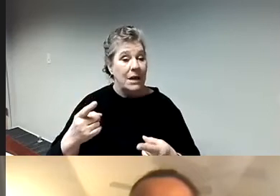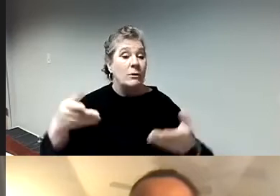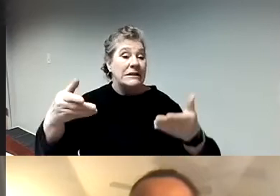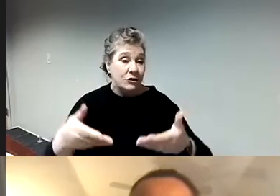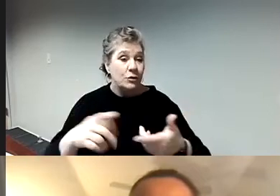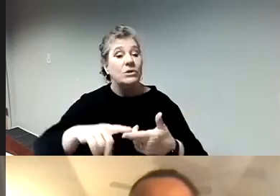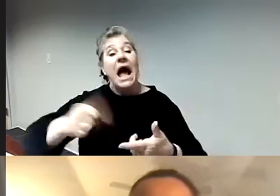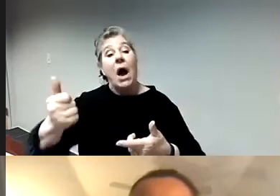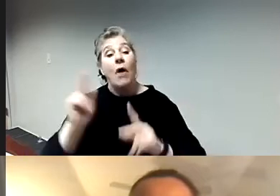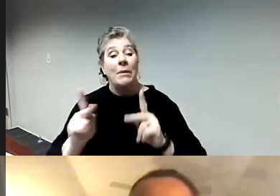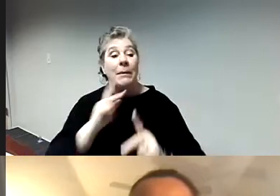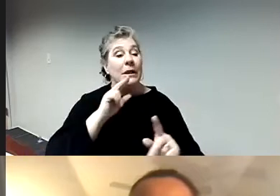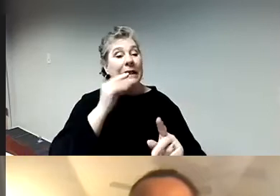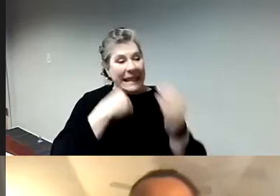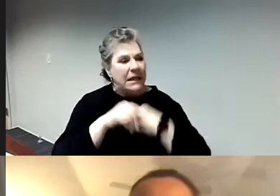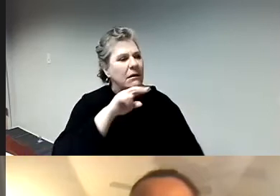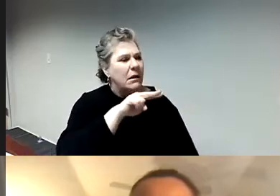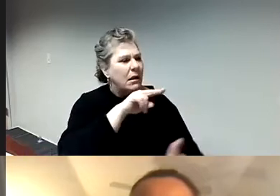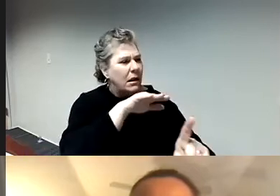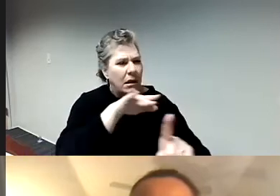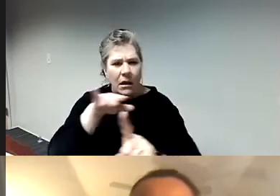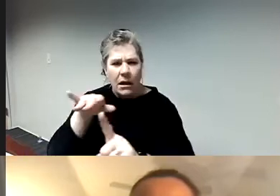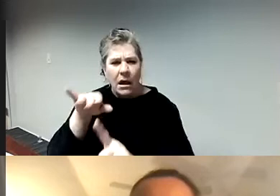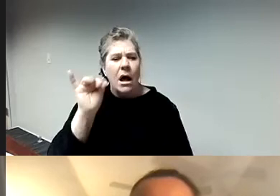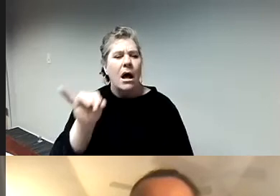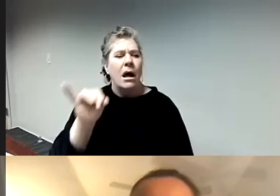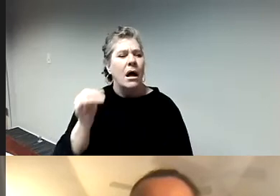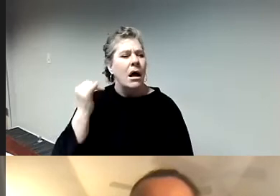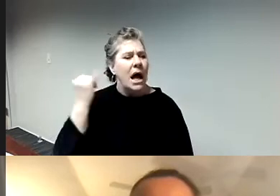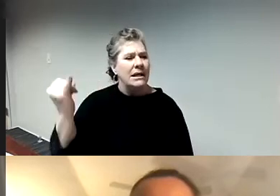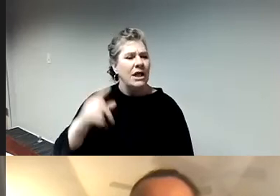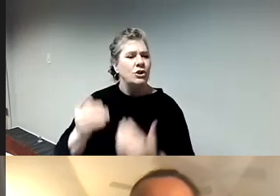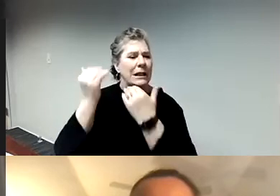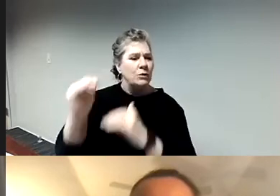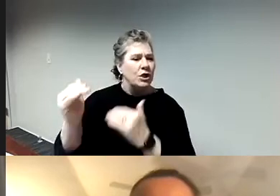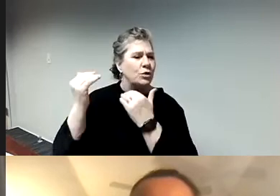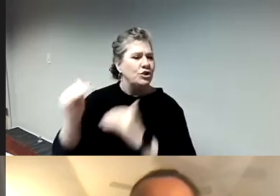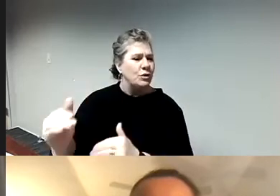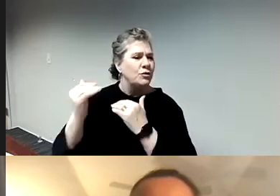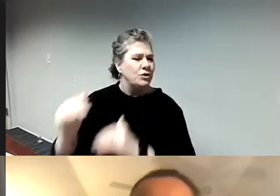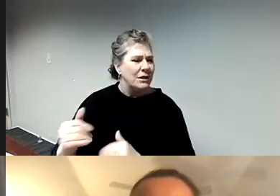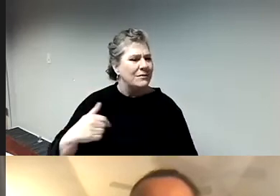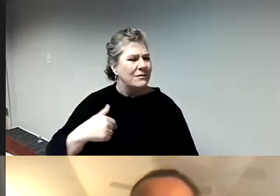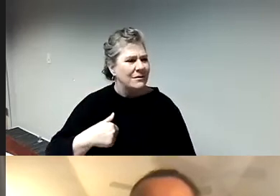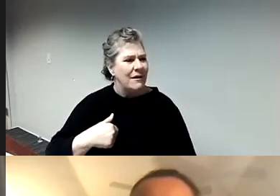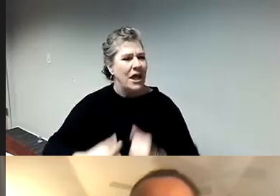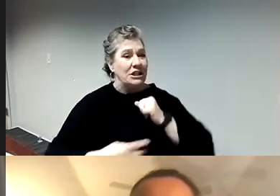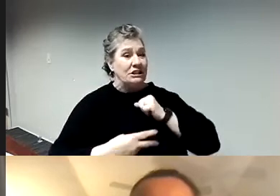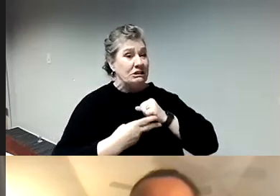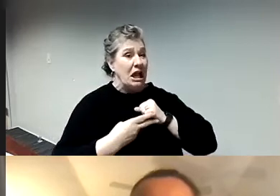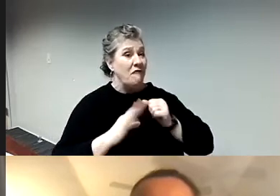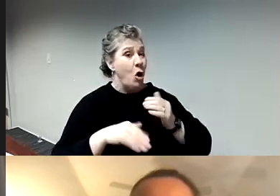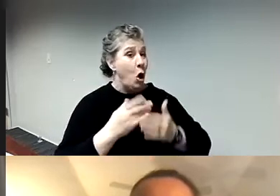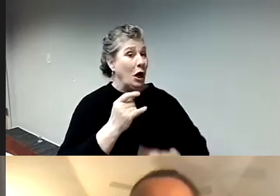other people eat, and the idea that I should restrict and then save all those calories